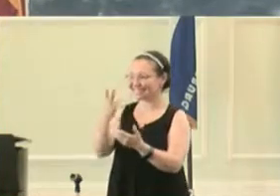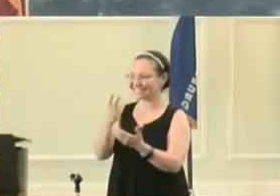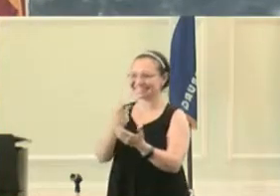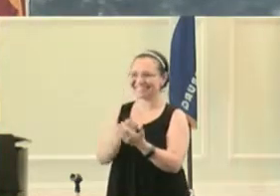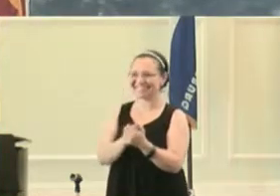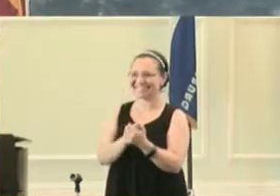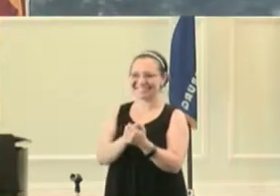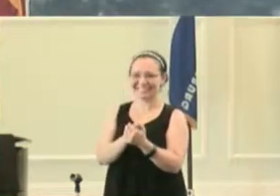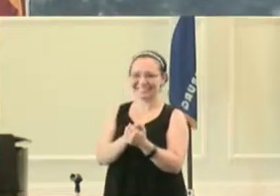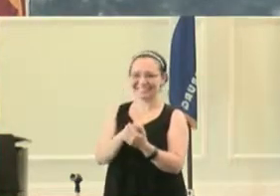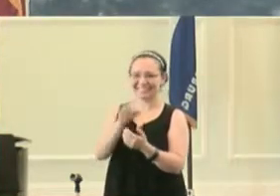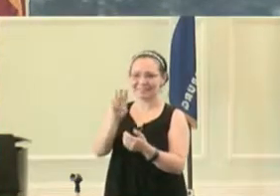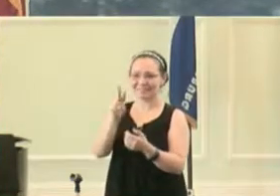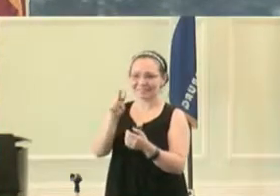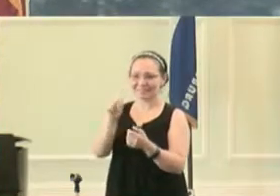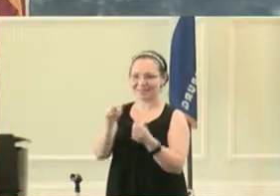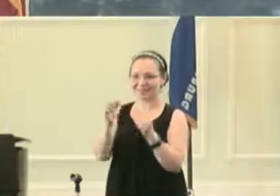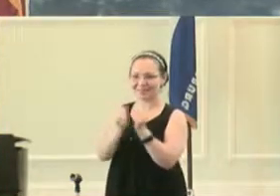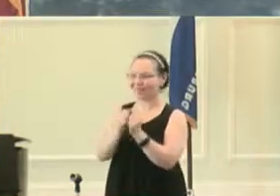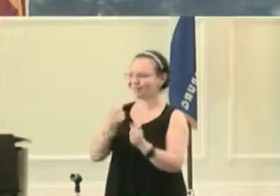Amen.